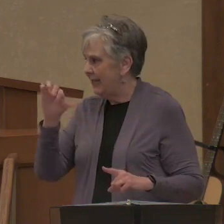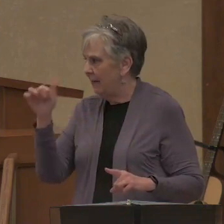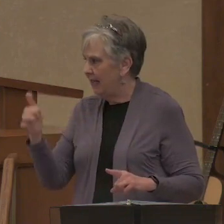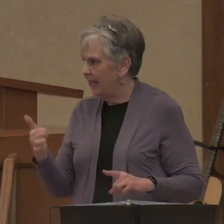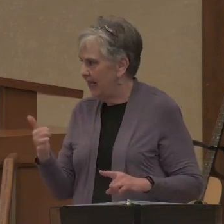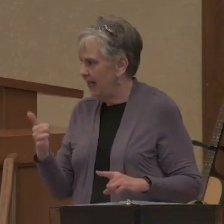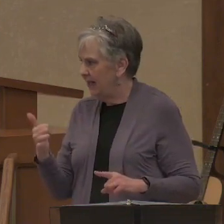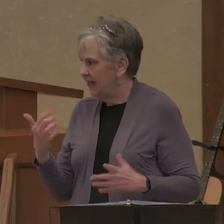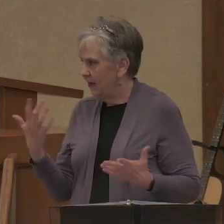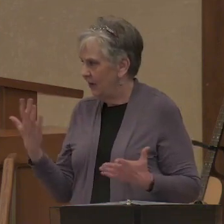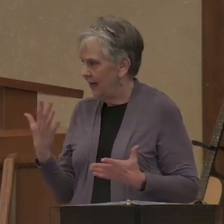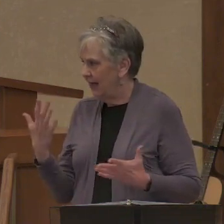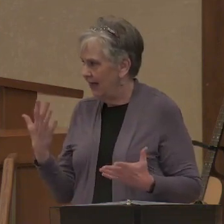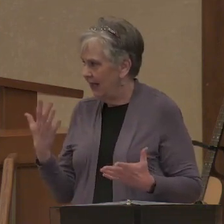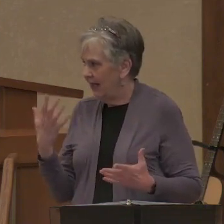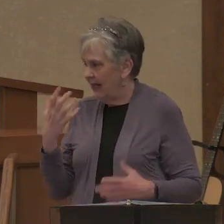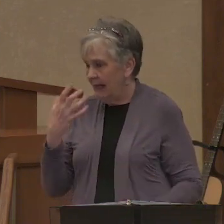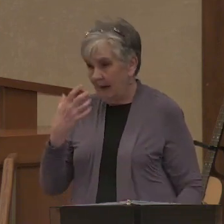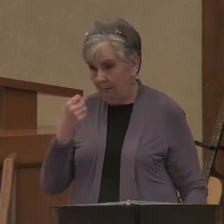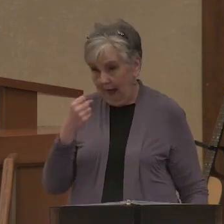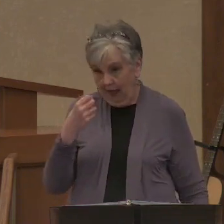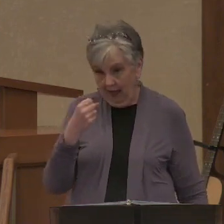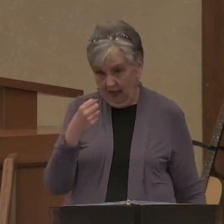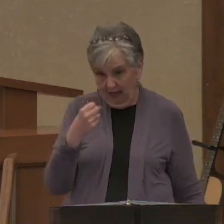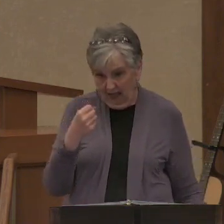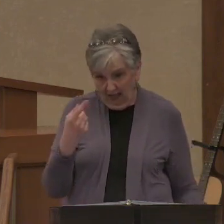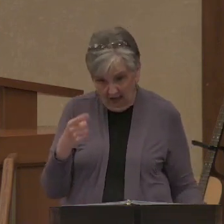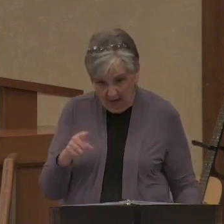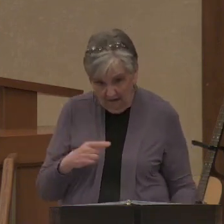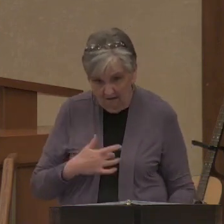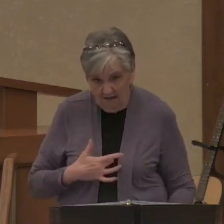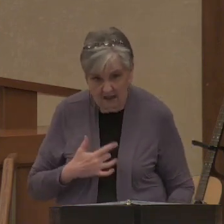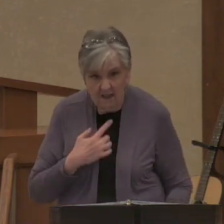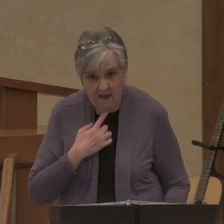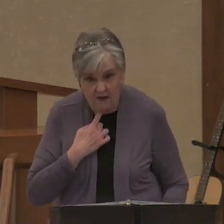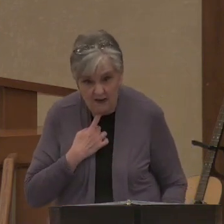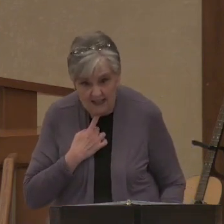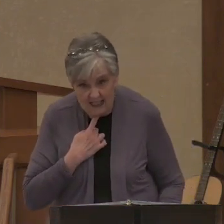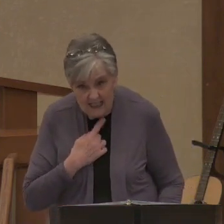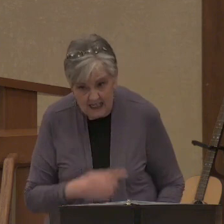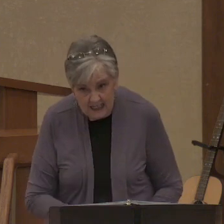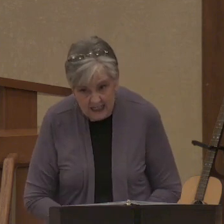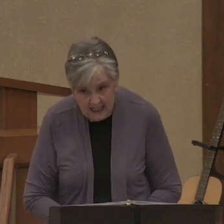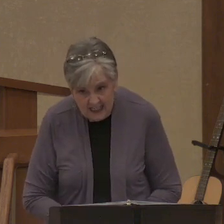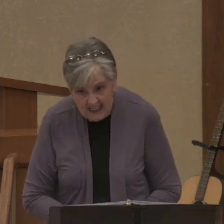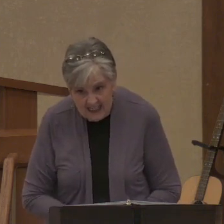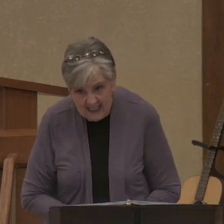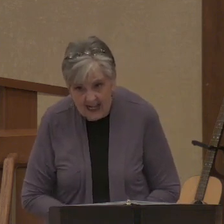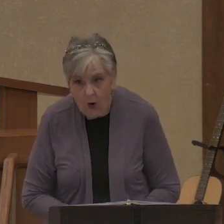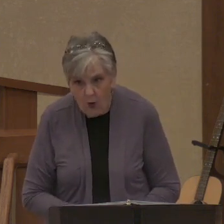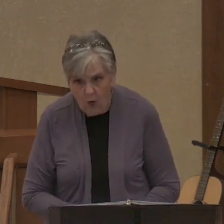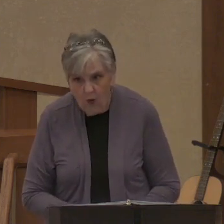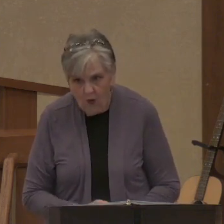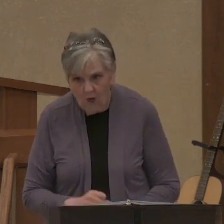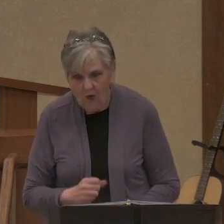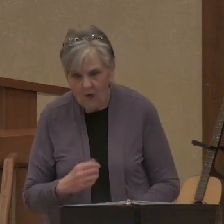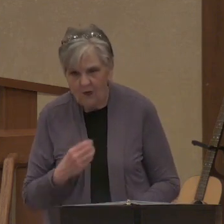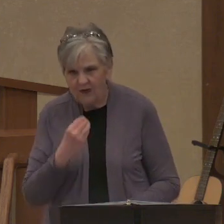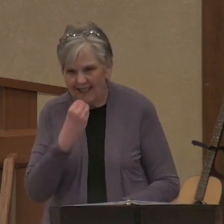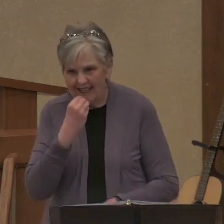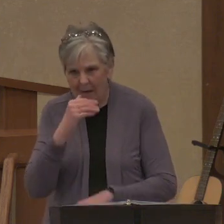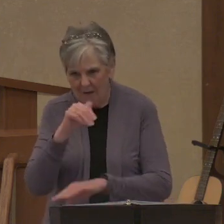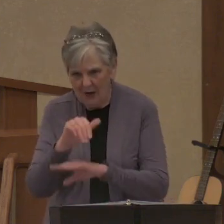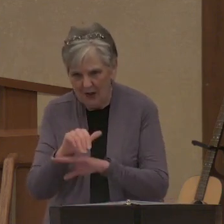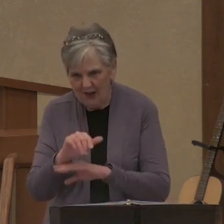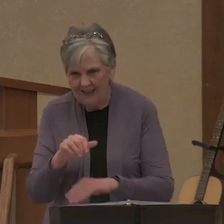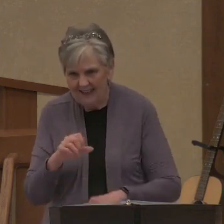else. Milk. You ever drink milk when you're thirsty? I drink milk every supper. Every supper. Great. Milk is great